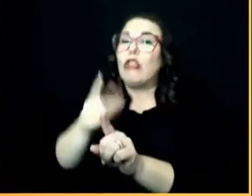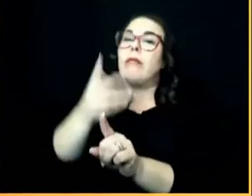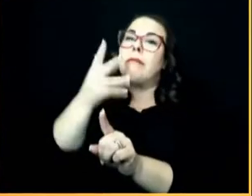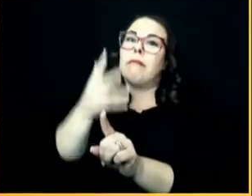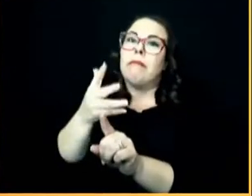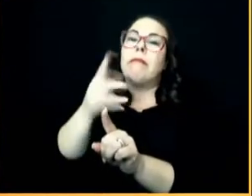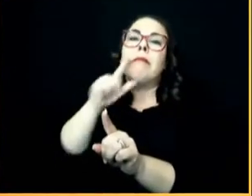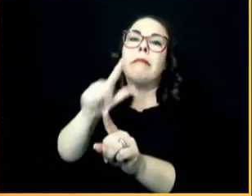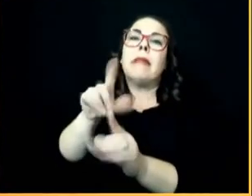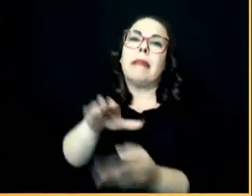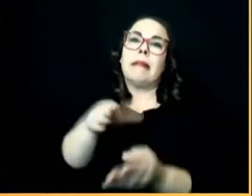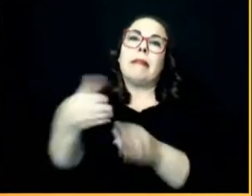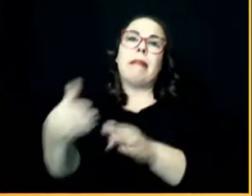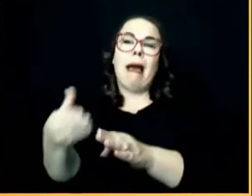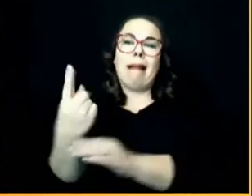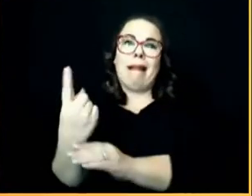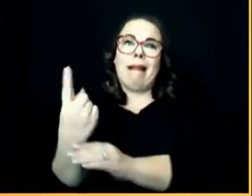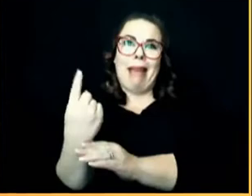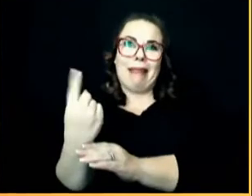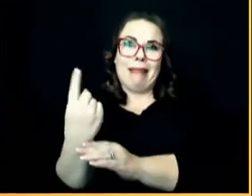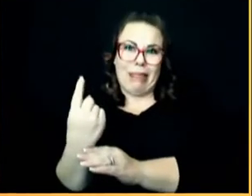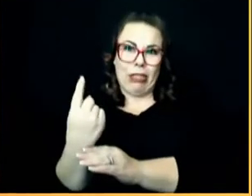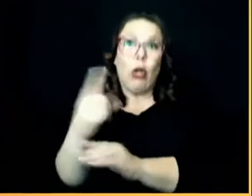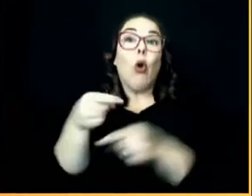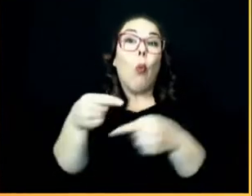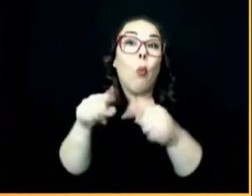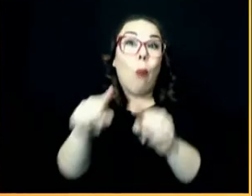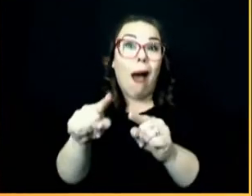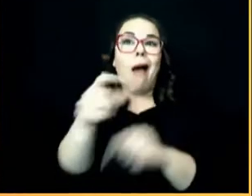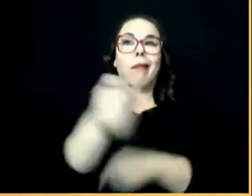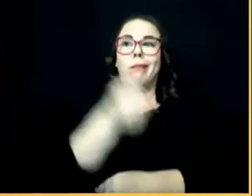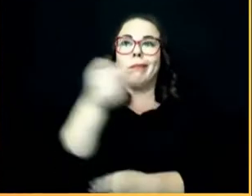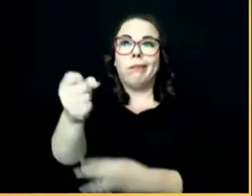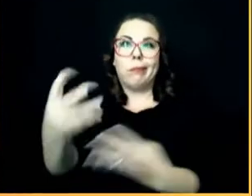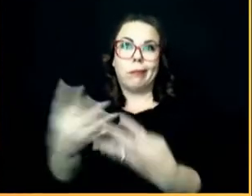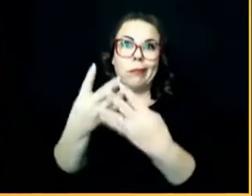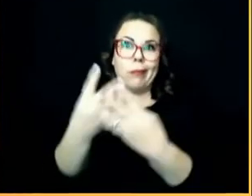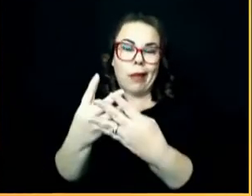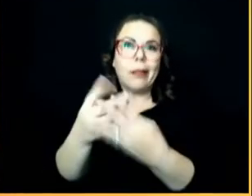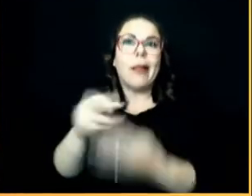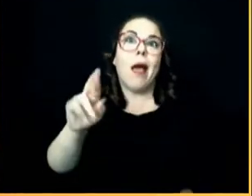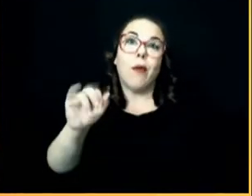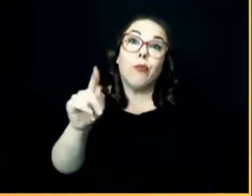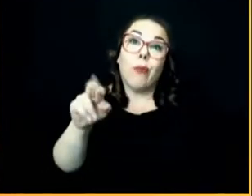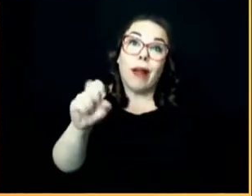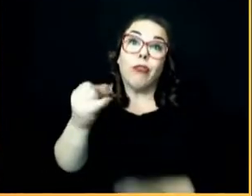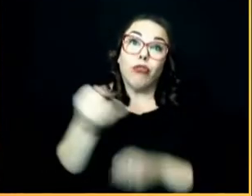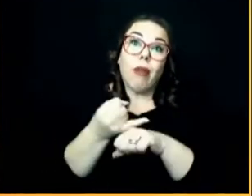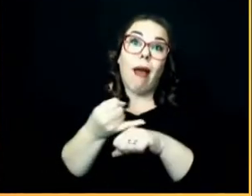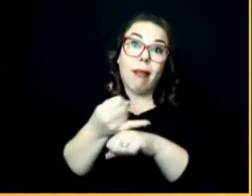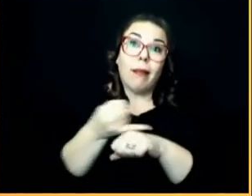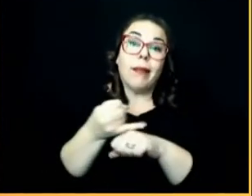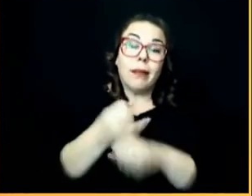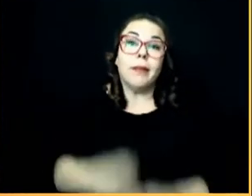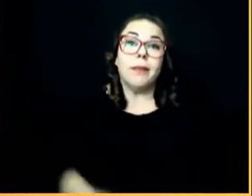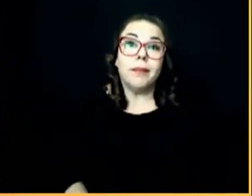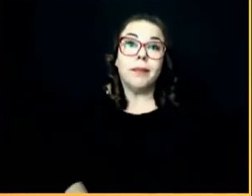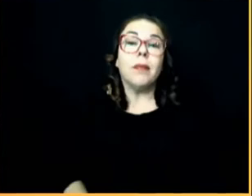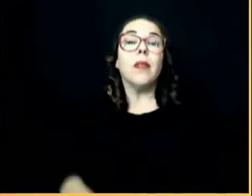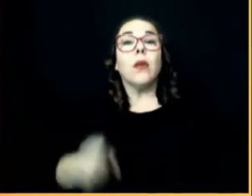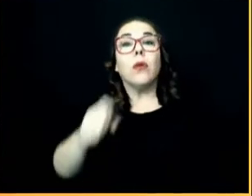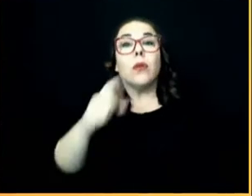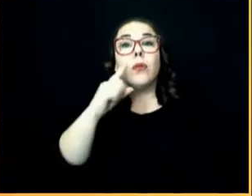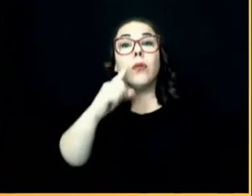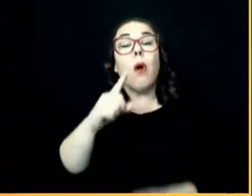year. And we're gonna end today's program with a really powerful performance from Mojo Disco, a Black trans woman artist that